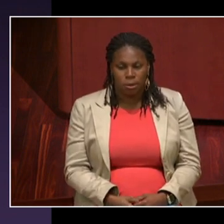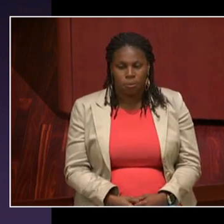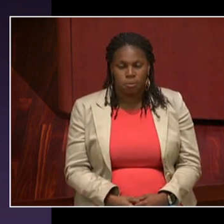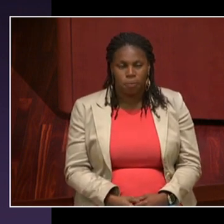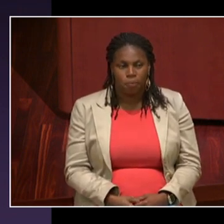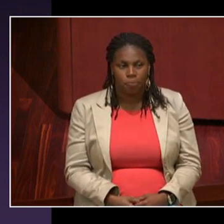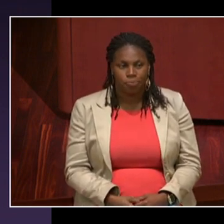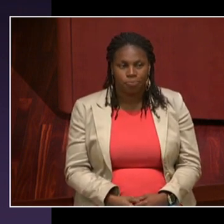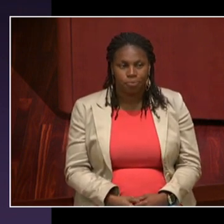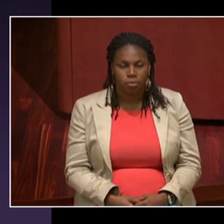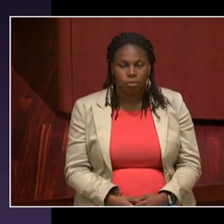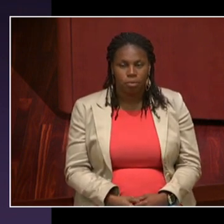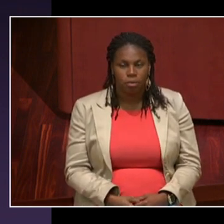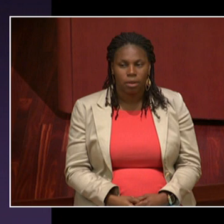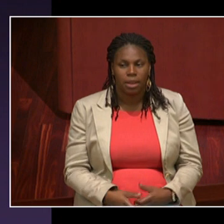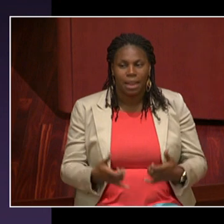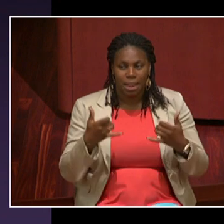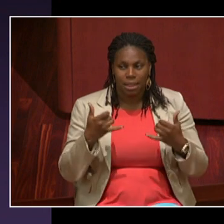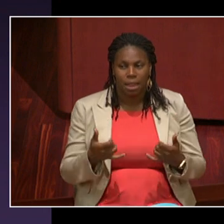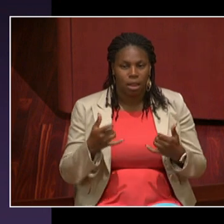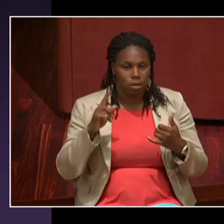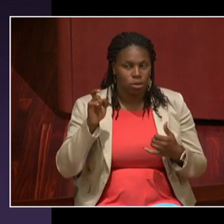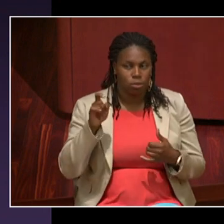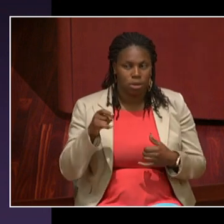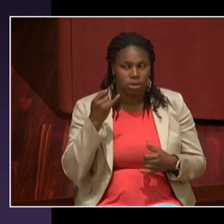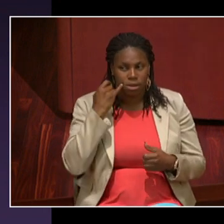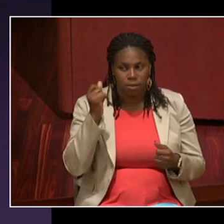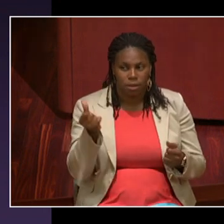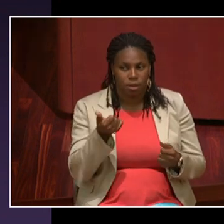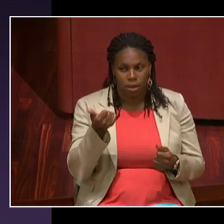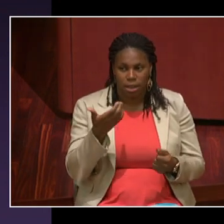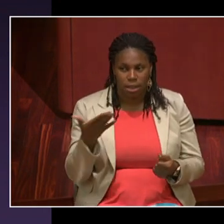So I'd like to open it up to questions at this point.